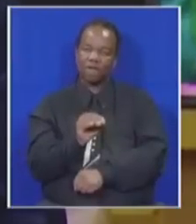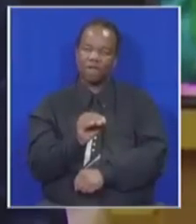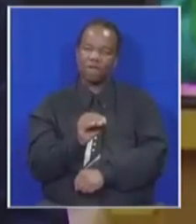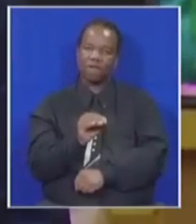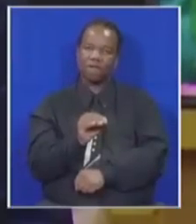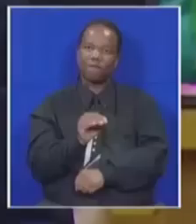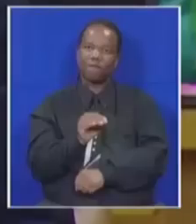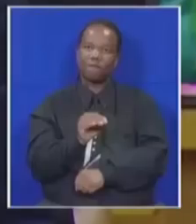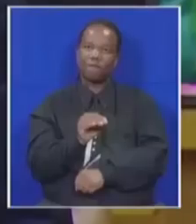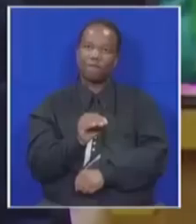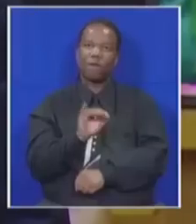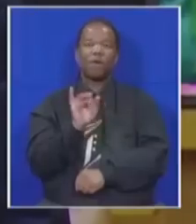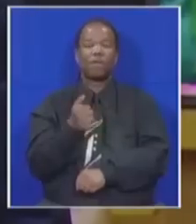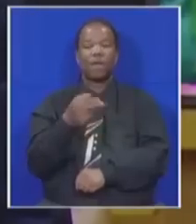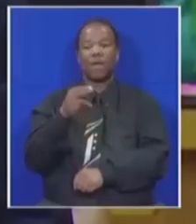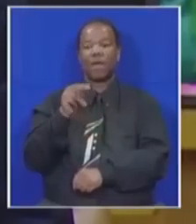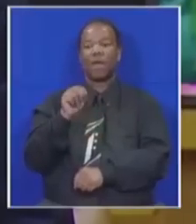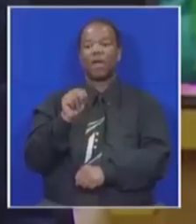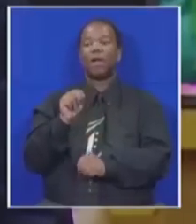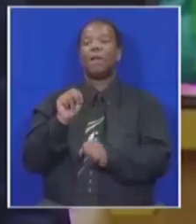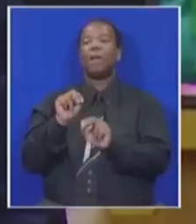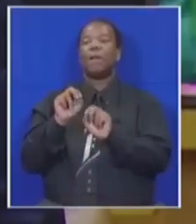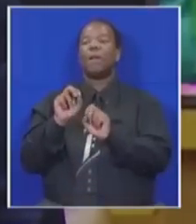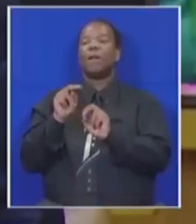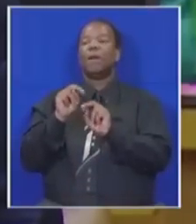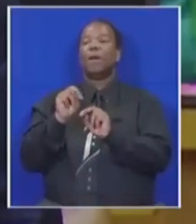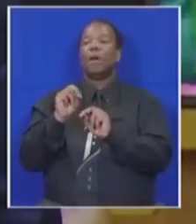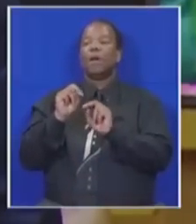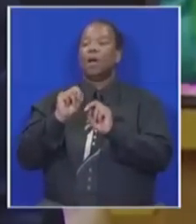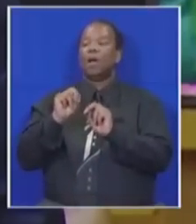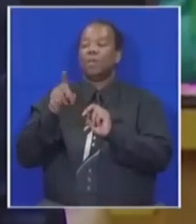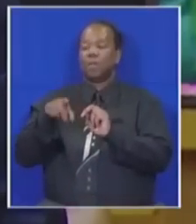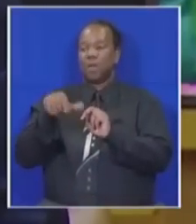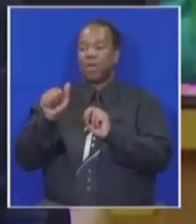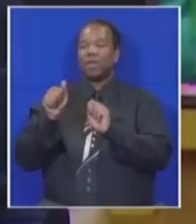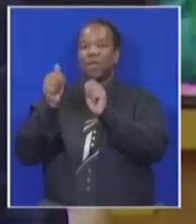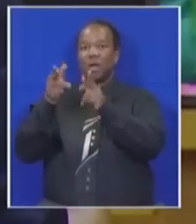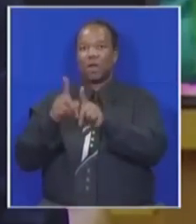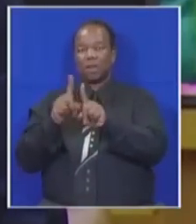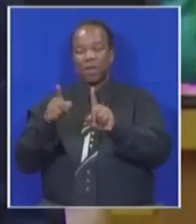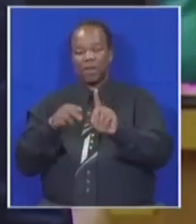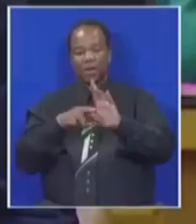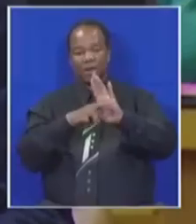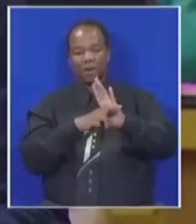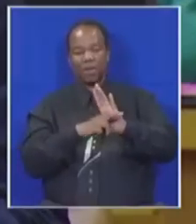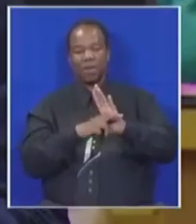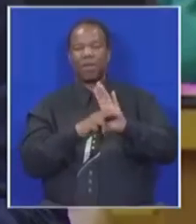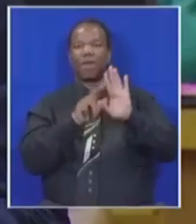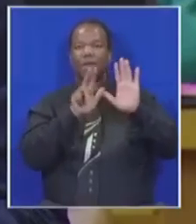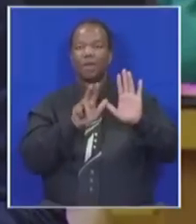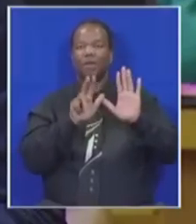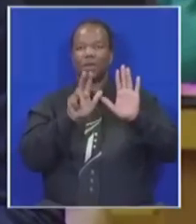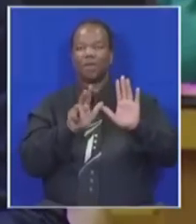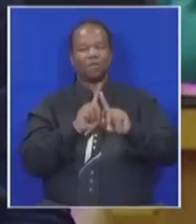remove the National Director. And so I would argue then, in terms of Rule 88, that members cannot